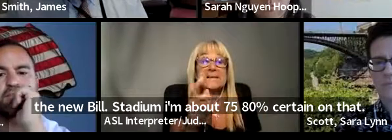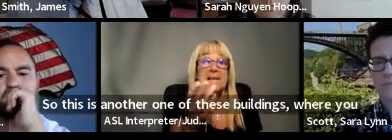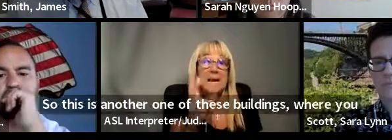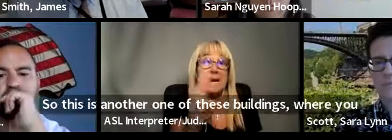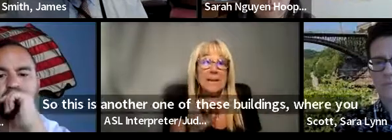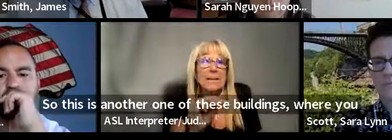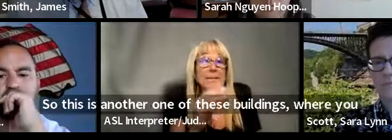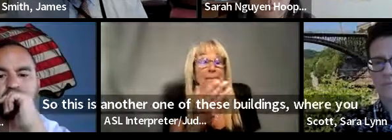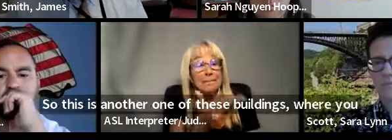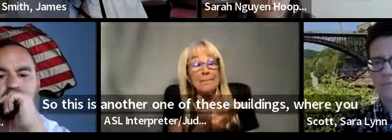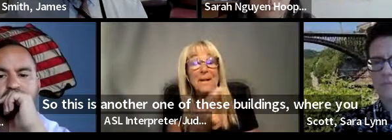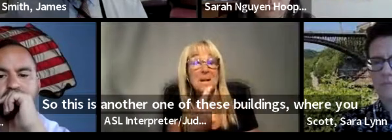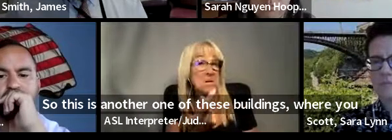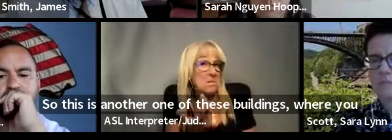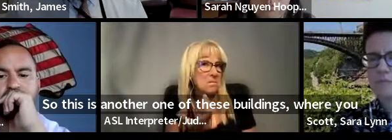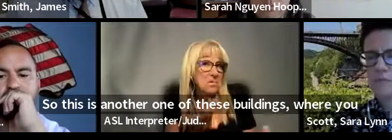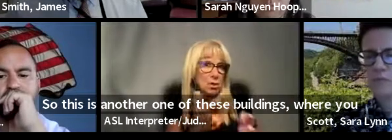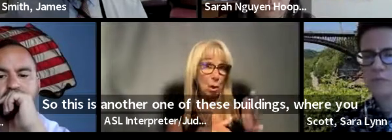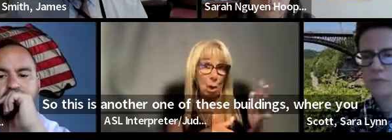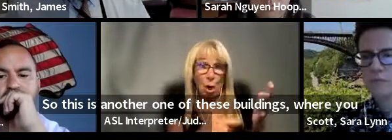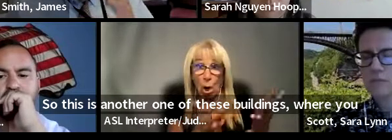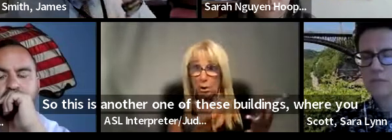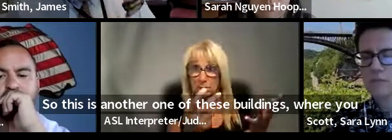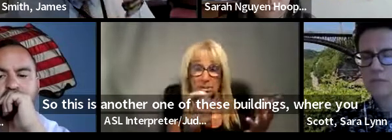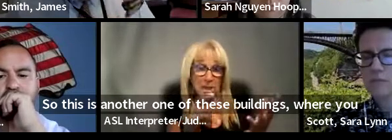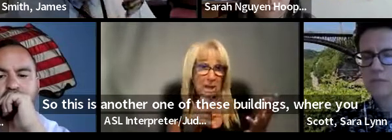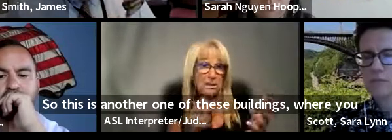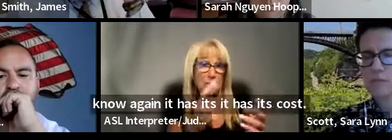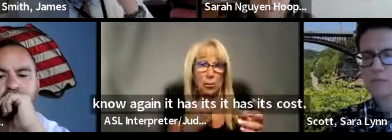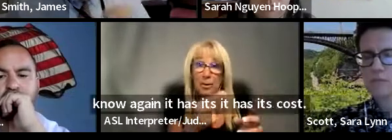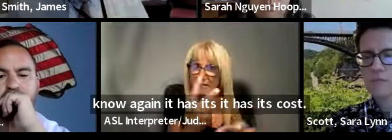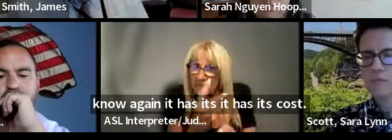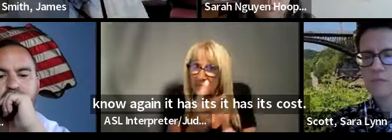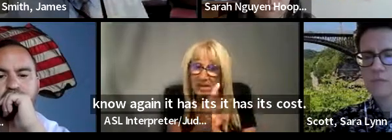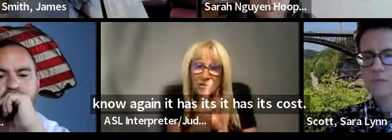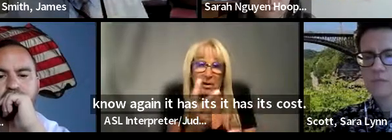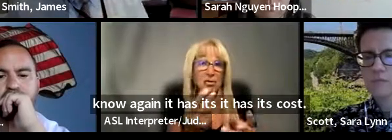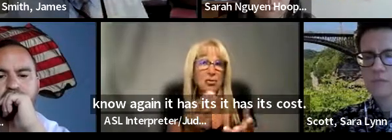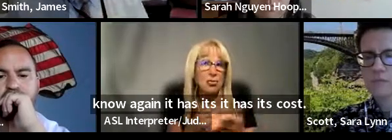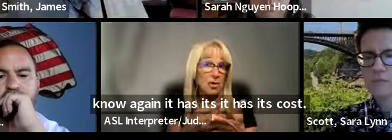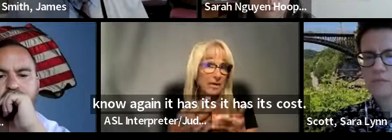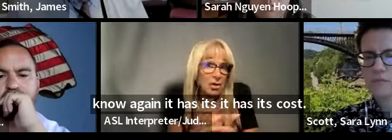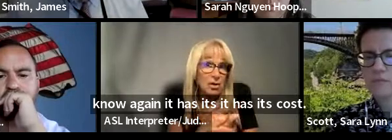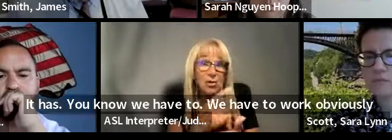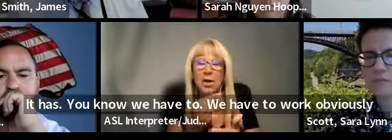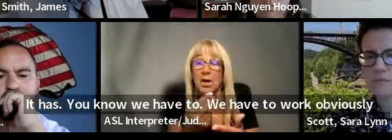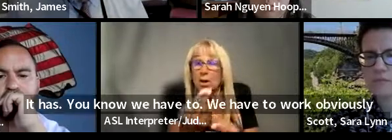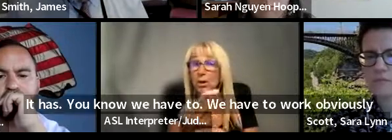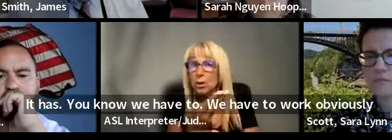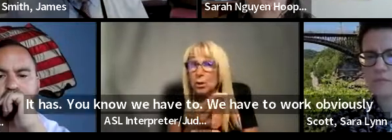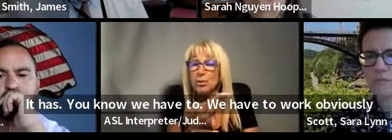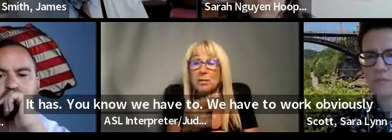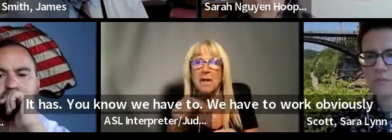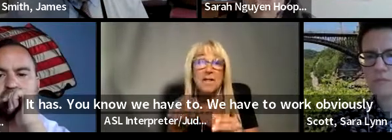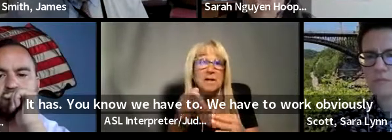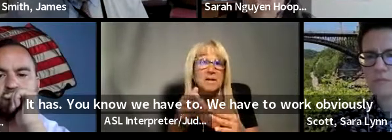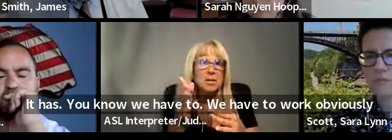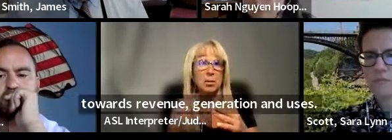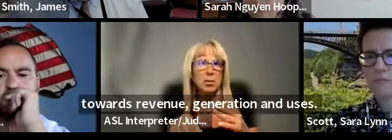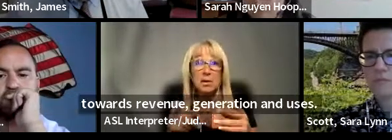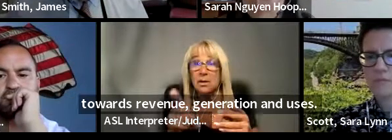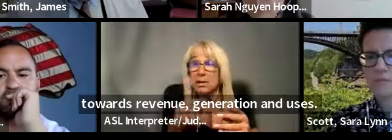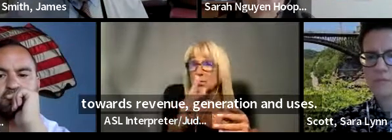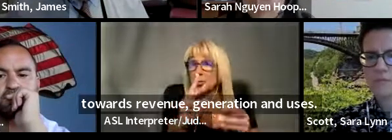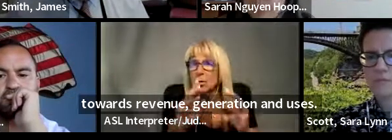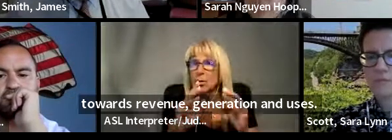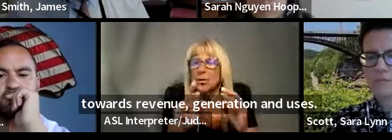has its costs. It has, you know, we have to work obviously towards revenue generation and uses, but even this past weekend, as I'm sure Commissioner Green will